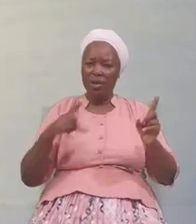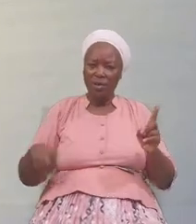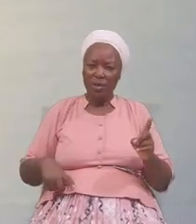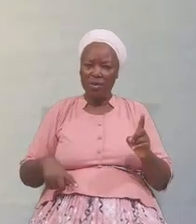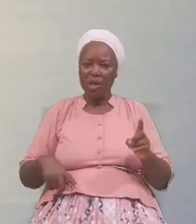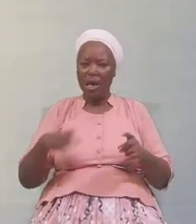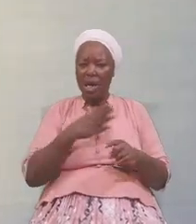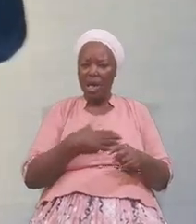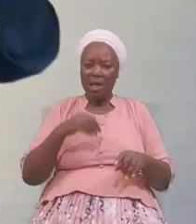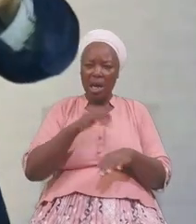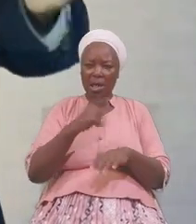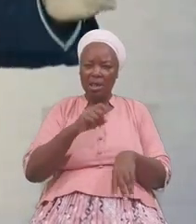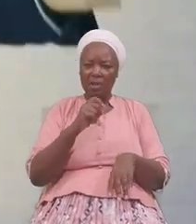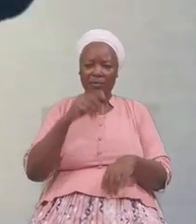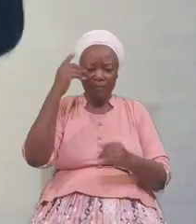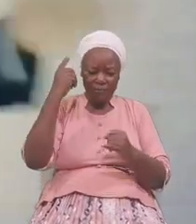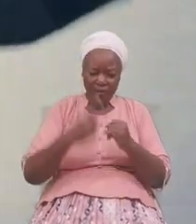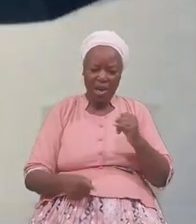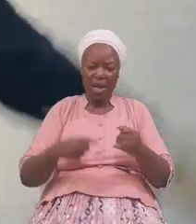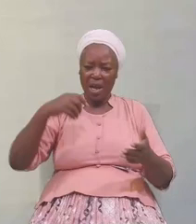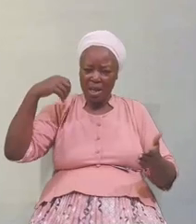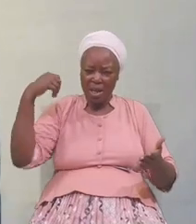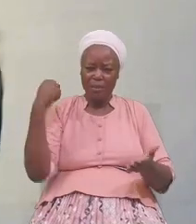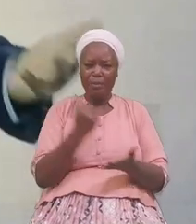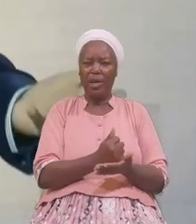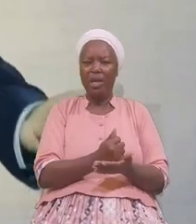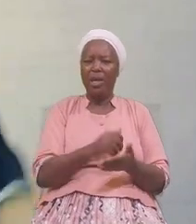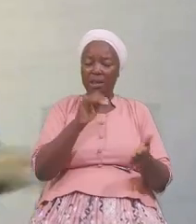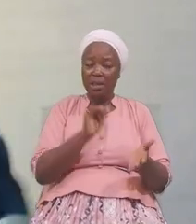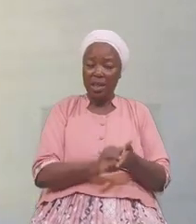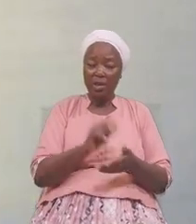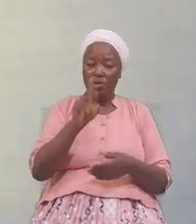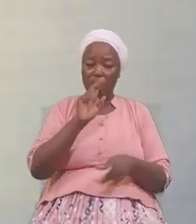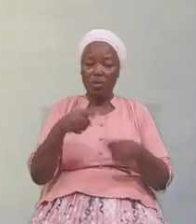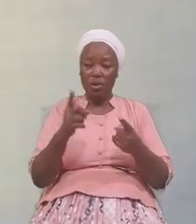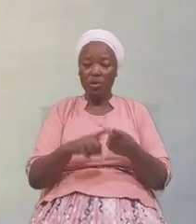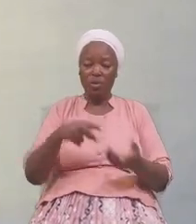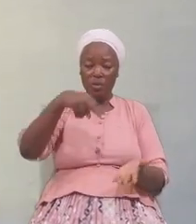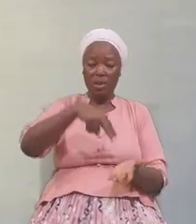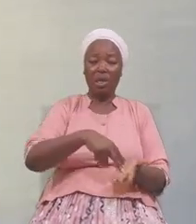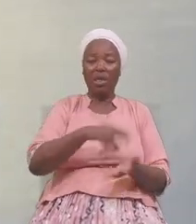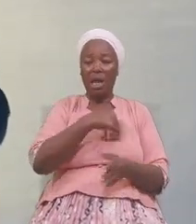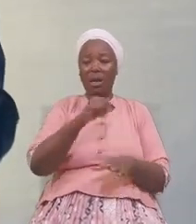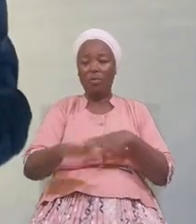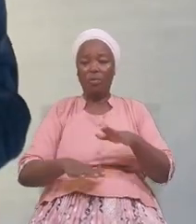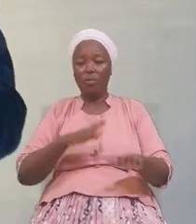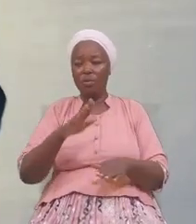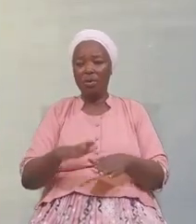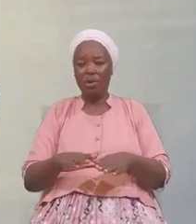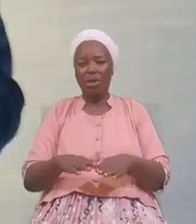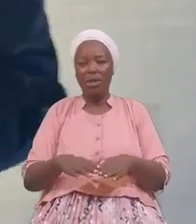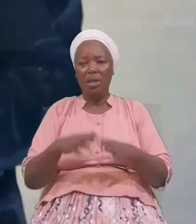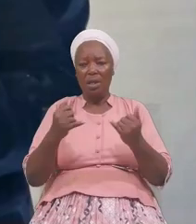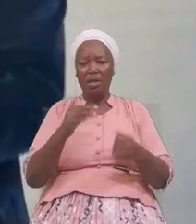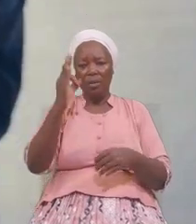Lord, at the final amen, that you are going to rise and walk. Now the